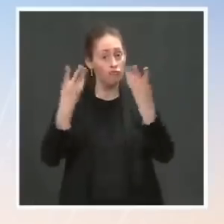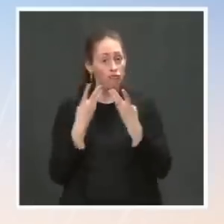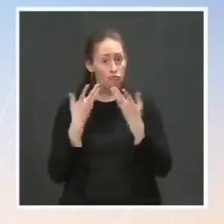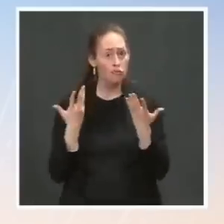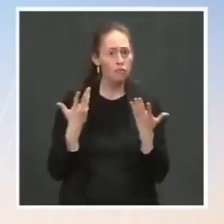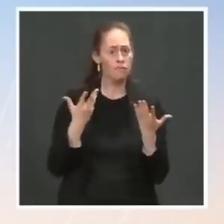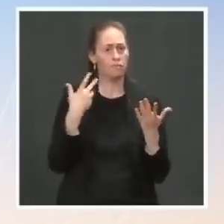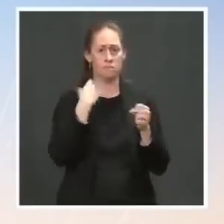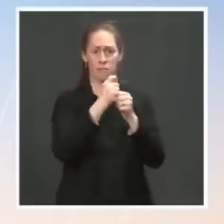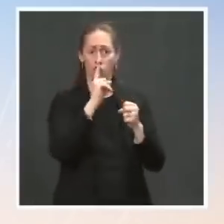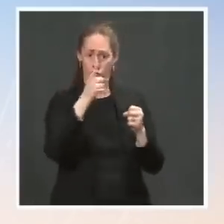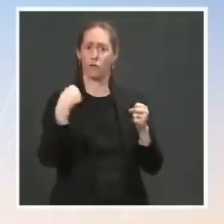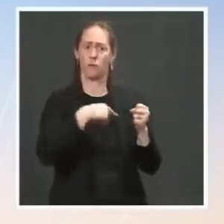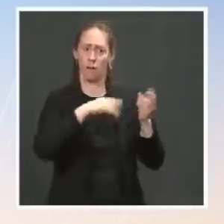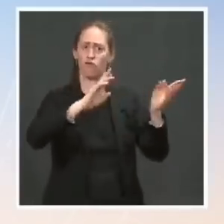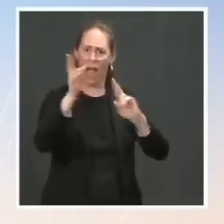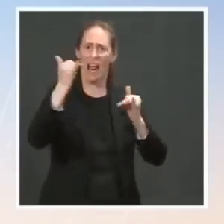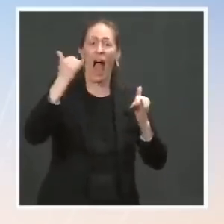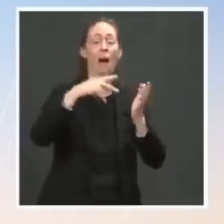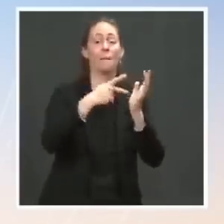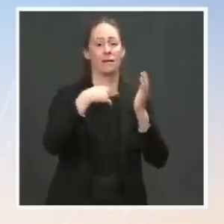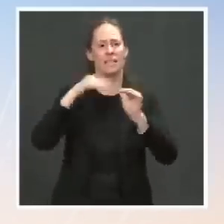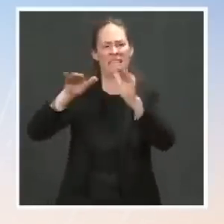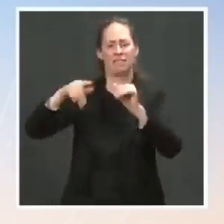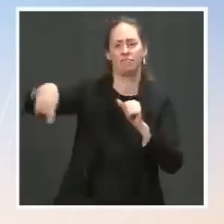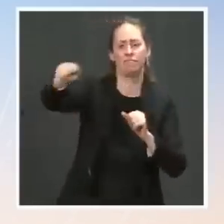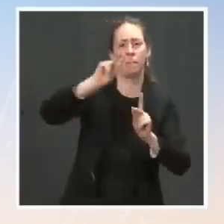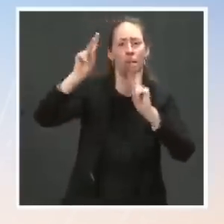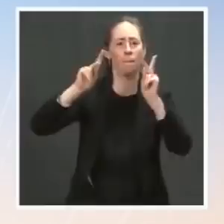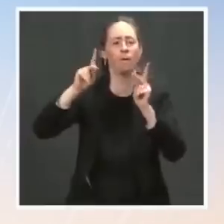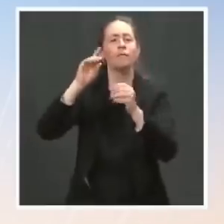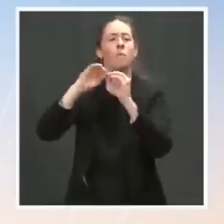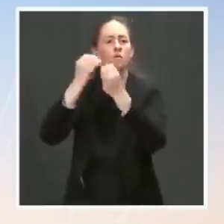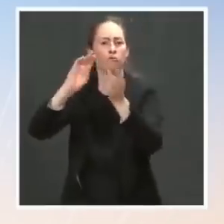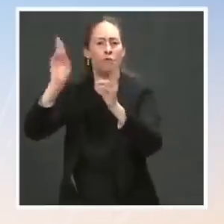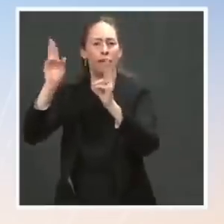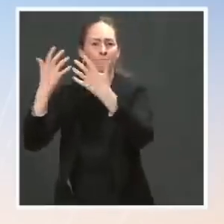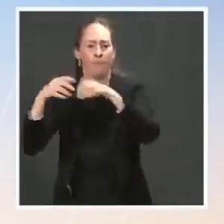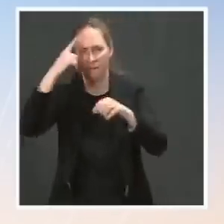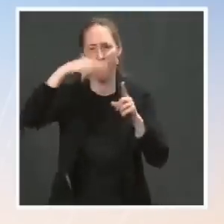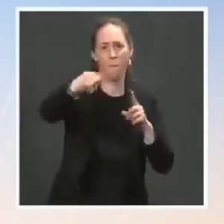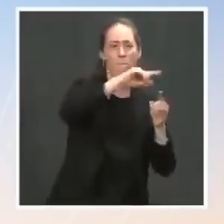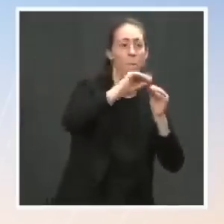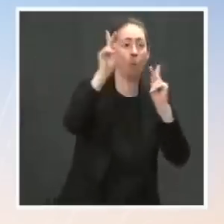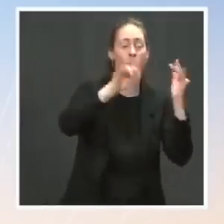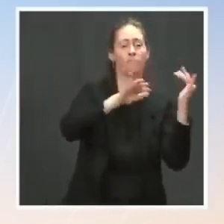in action so that we can welcome more refugees and continue to strive toward the goal that he has always maintained